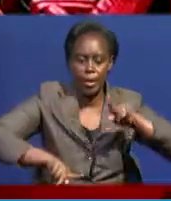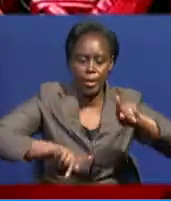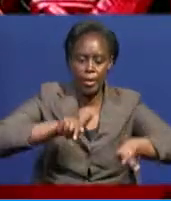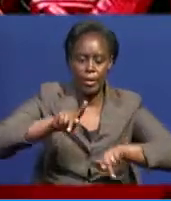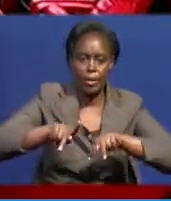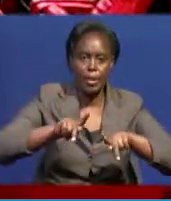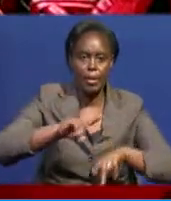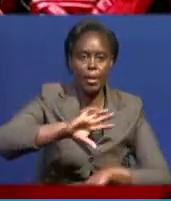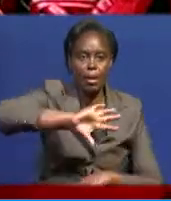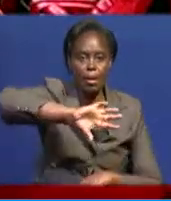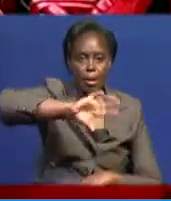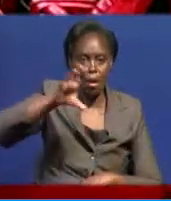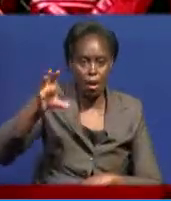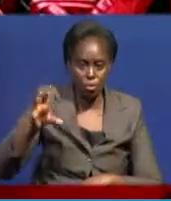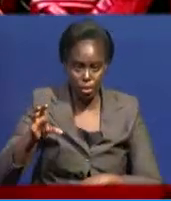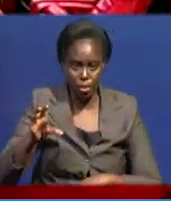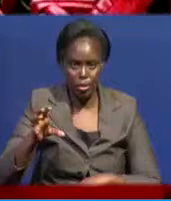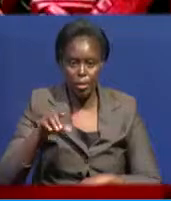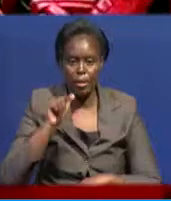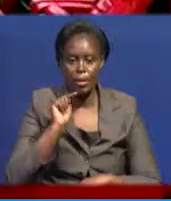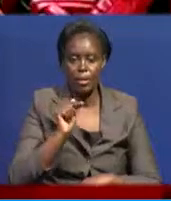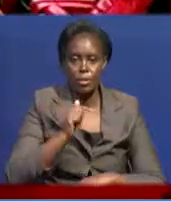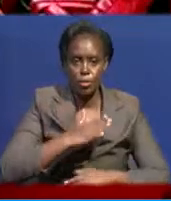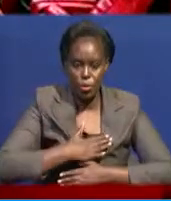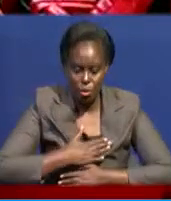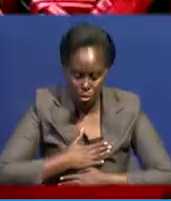Kirinyaga County, this is